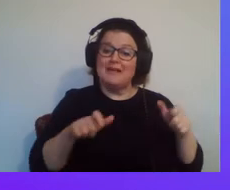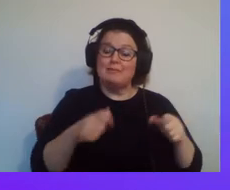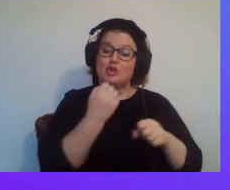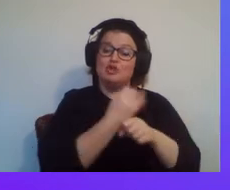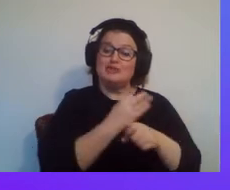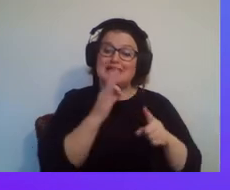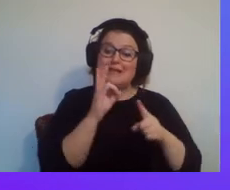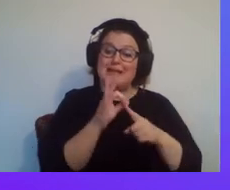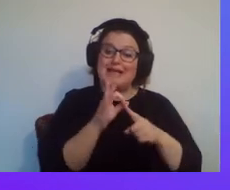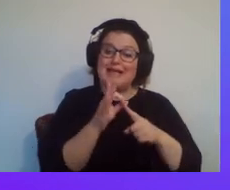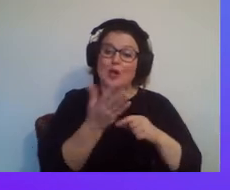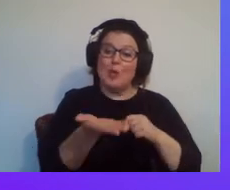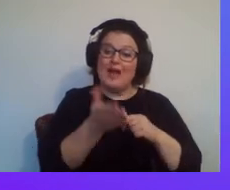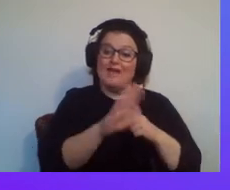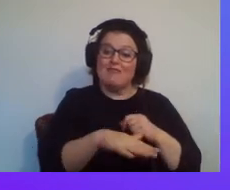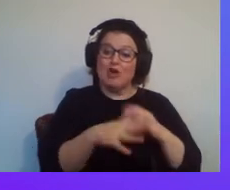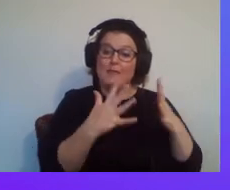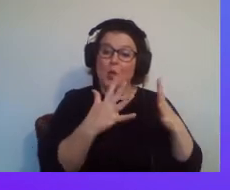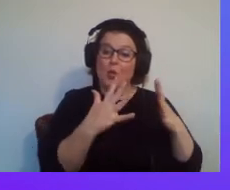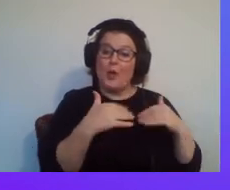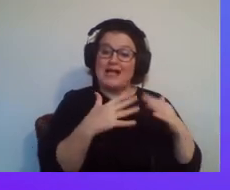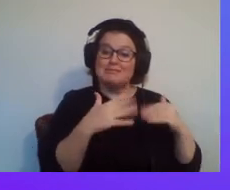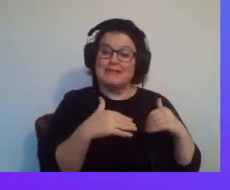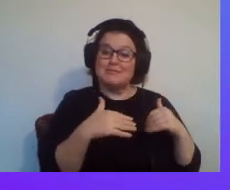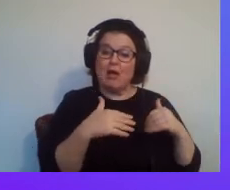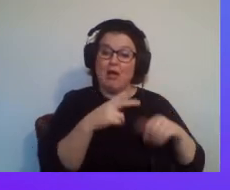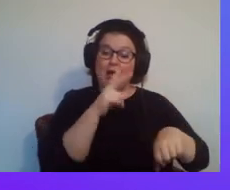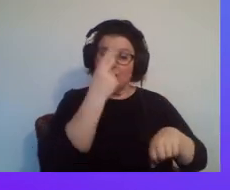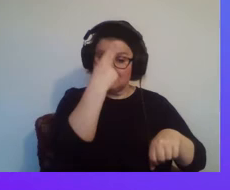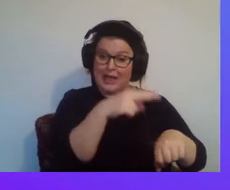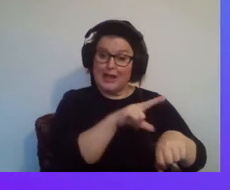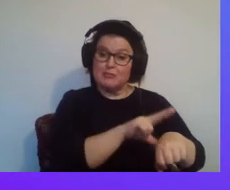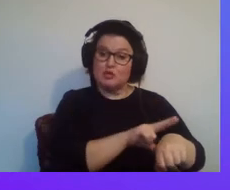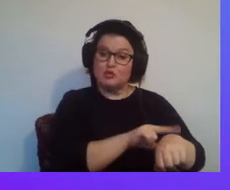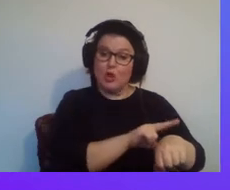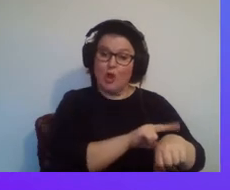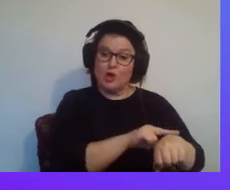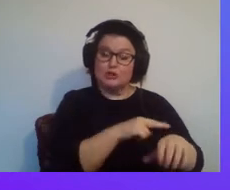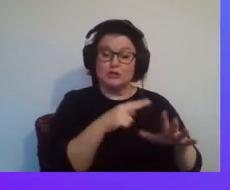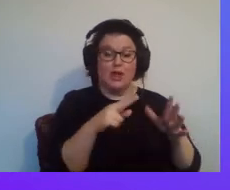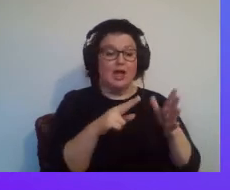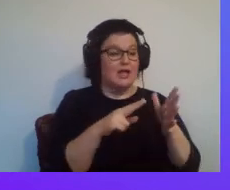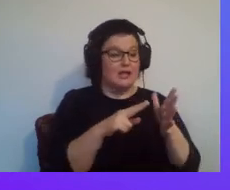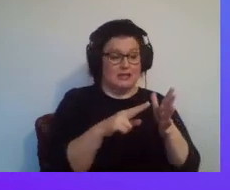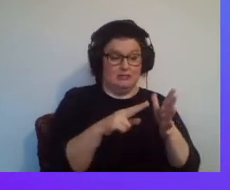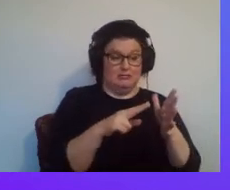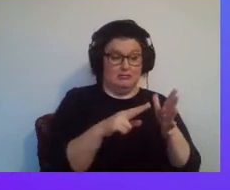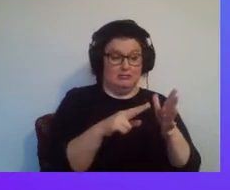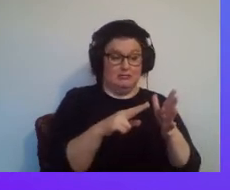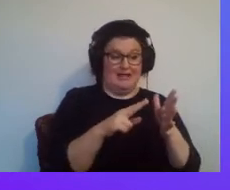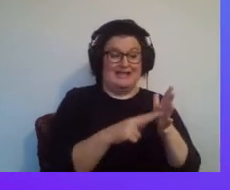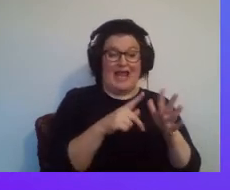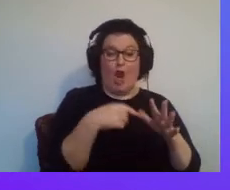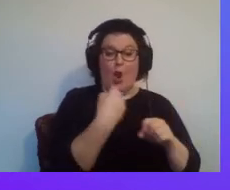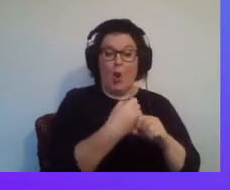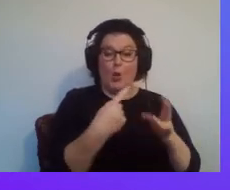of Westminster in Pimlico, and also Serena Simon, who leads our BME network here at Westminster City